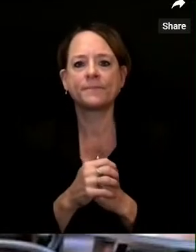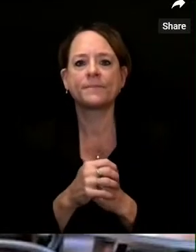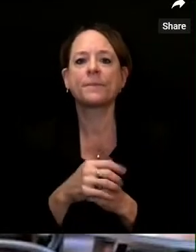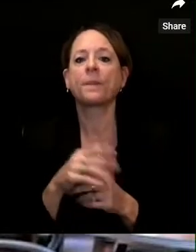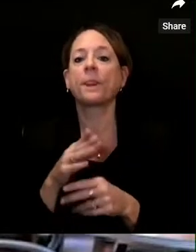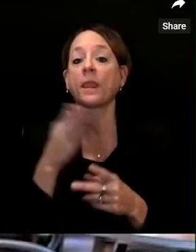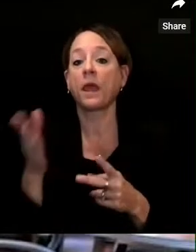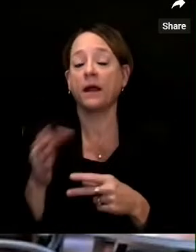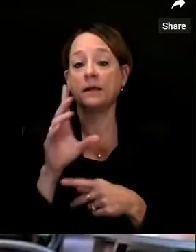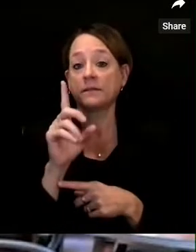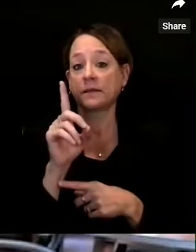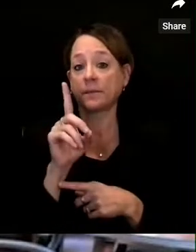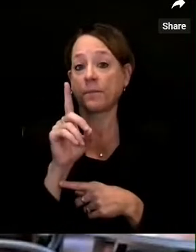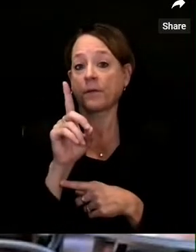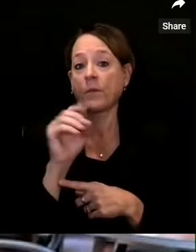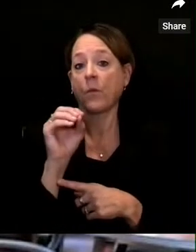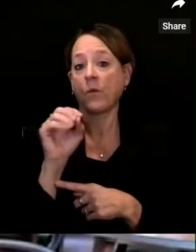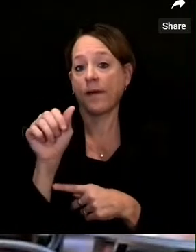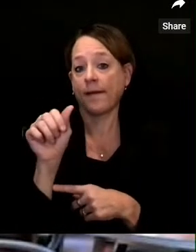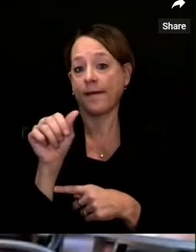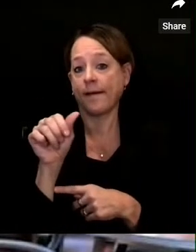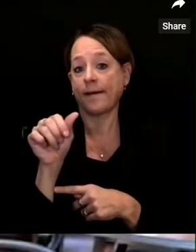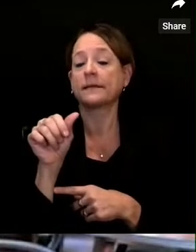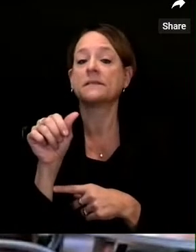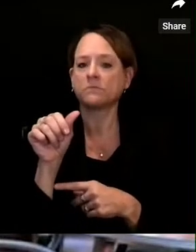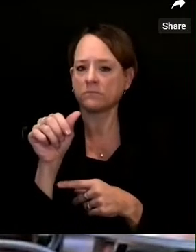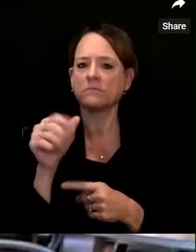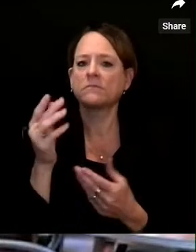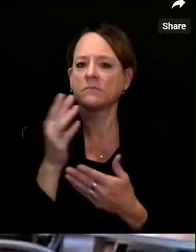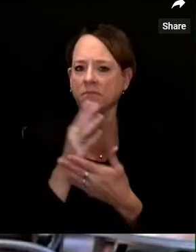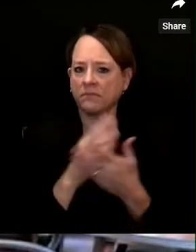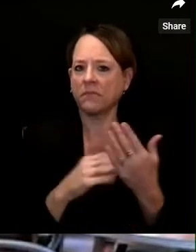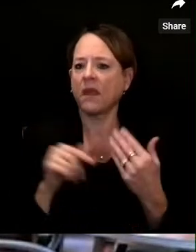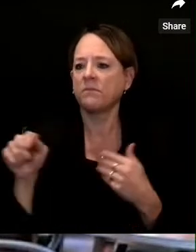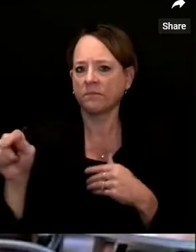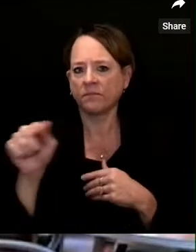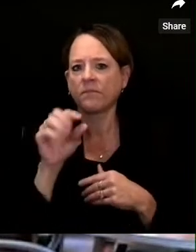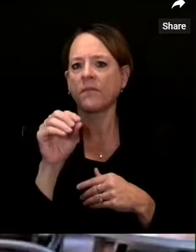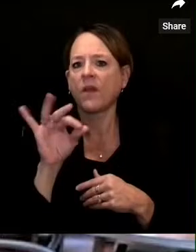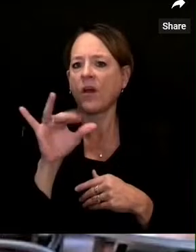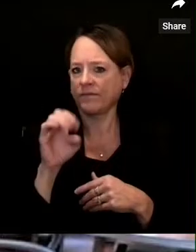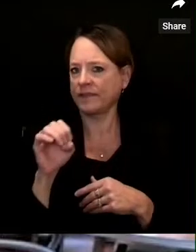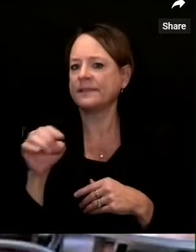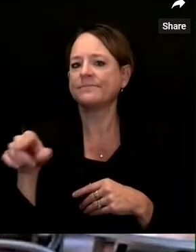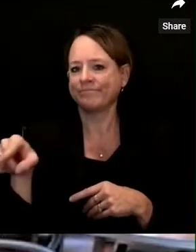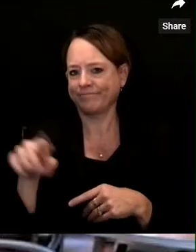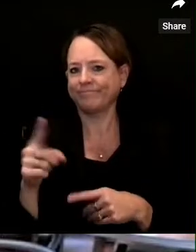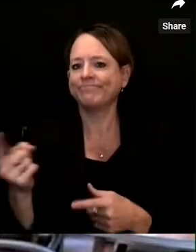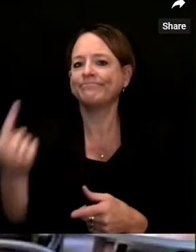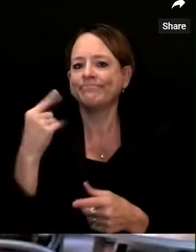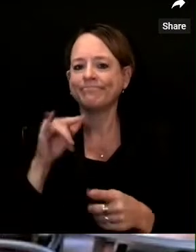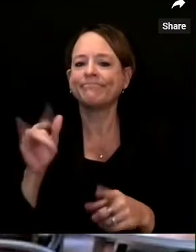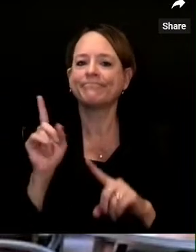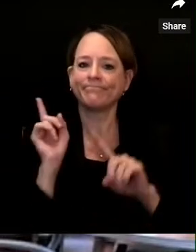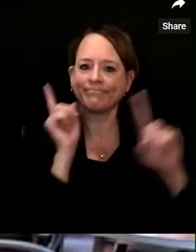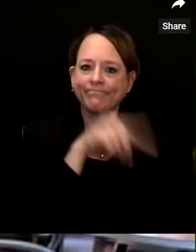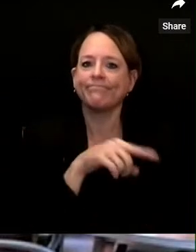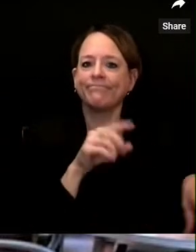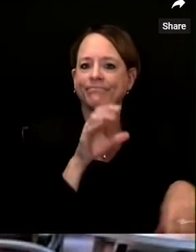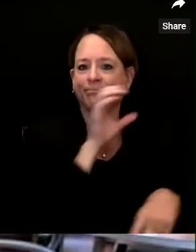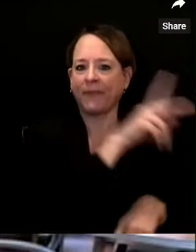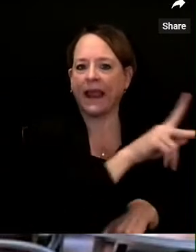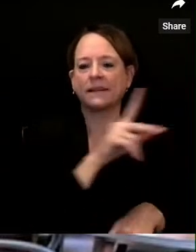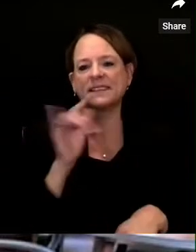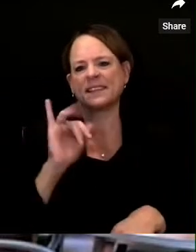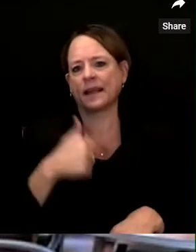our office-based staff, if we can think of people like me in that regard, we've been bringing those office-based staff back to